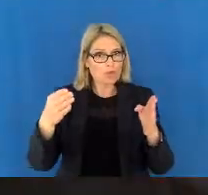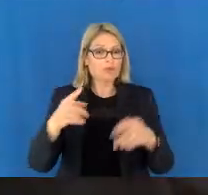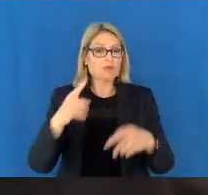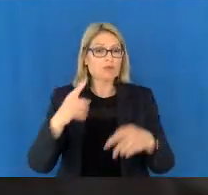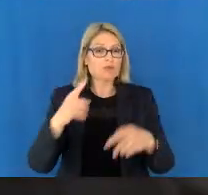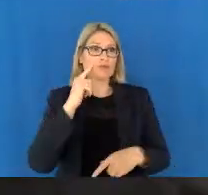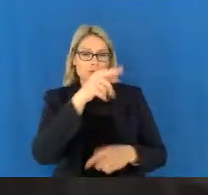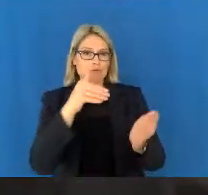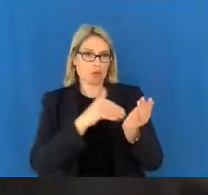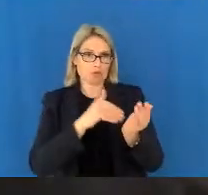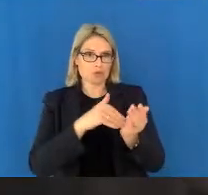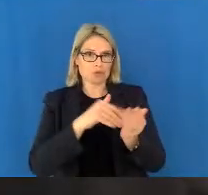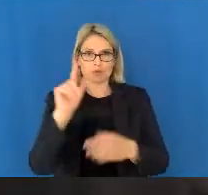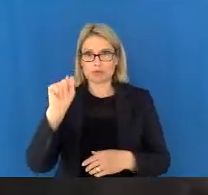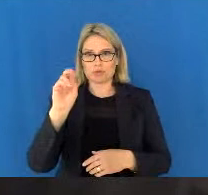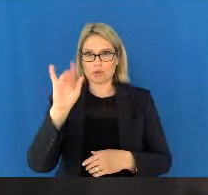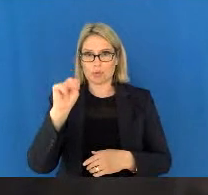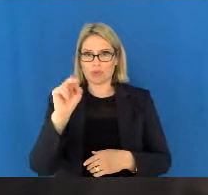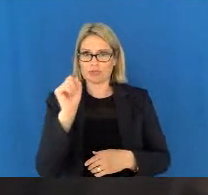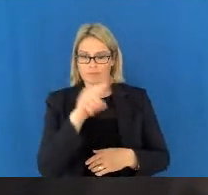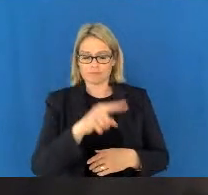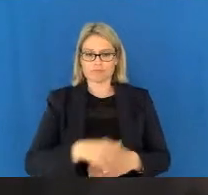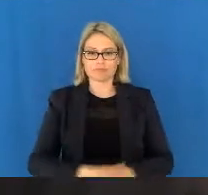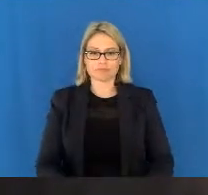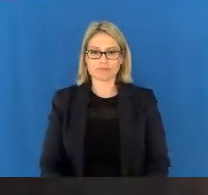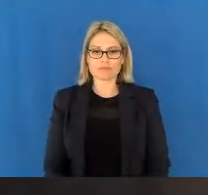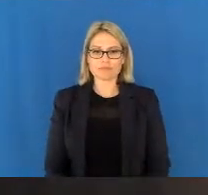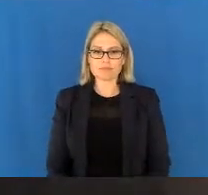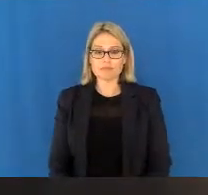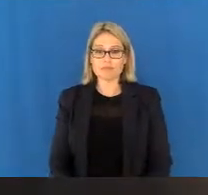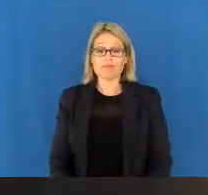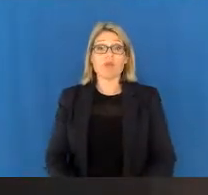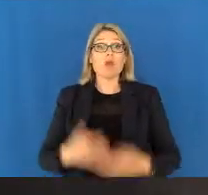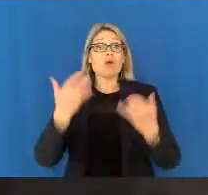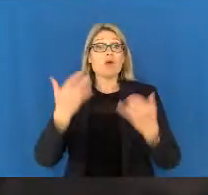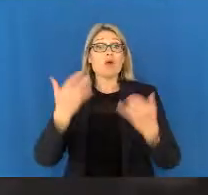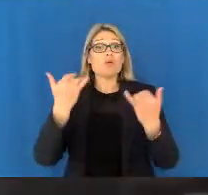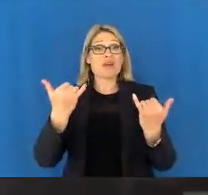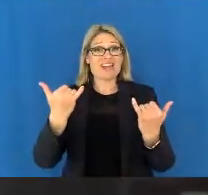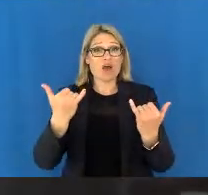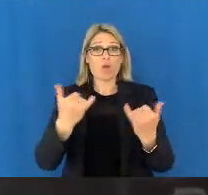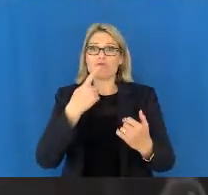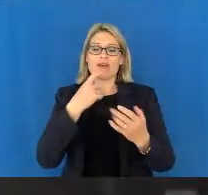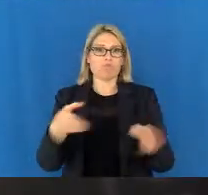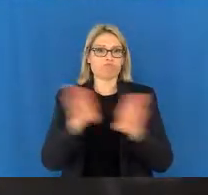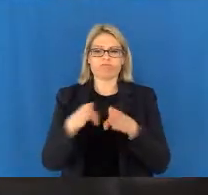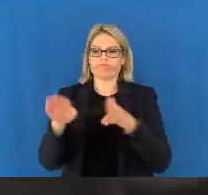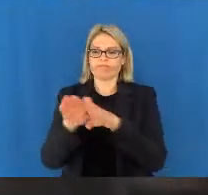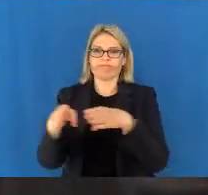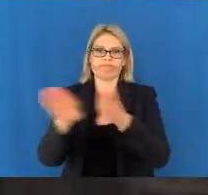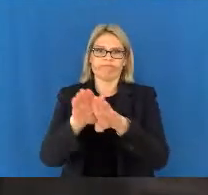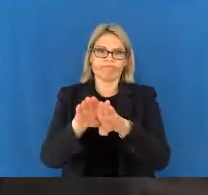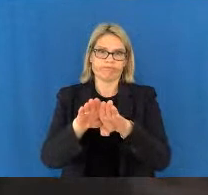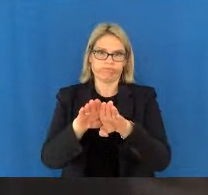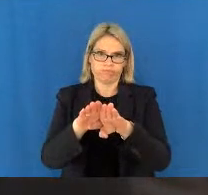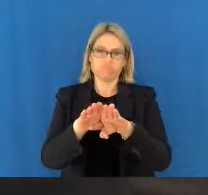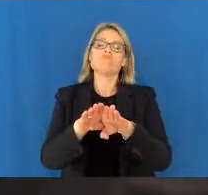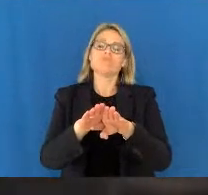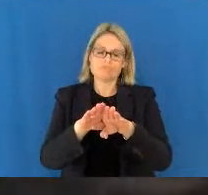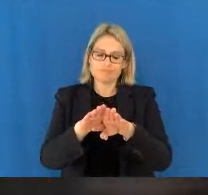Certainly, the lockdown, the red phase, has forced us